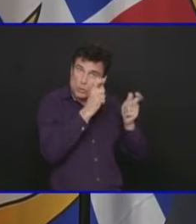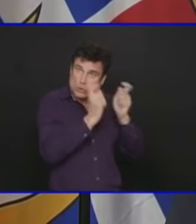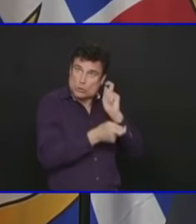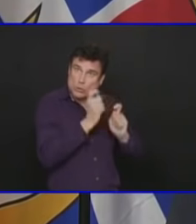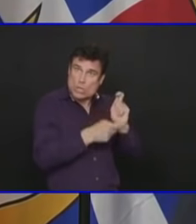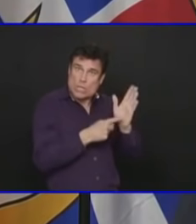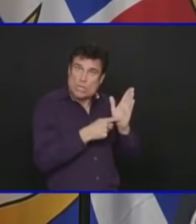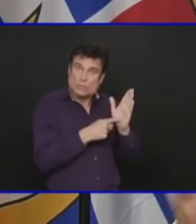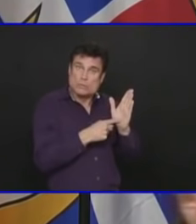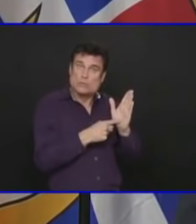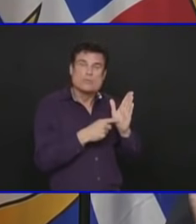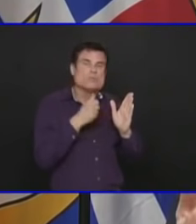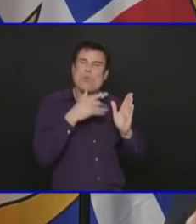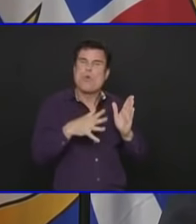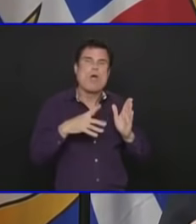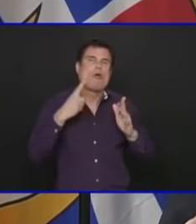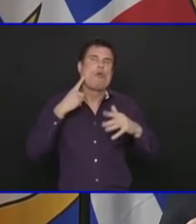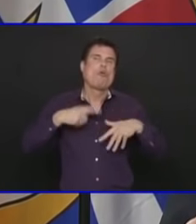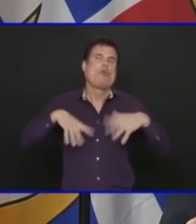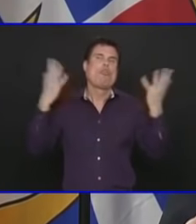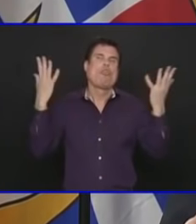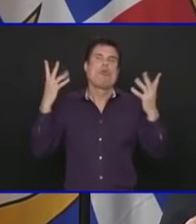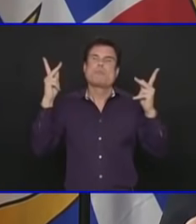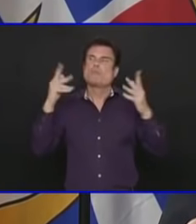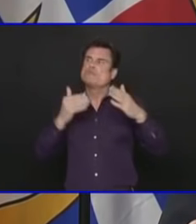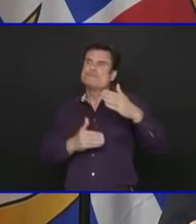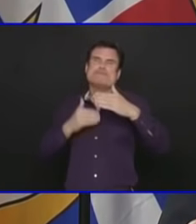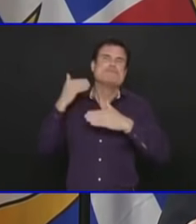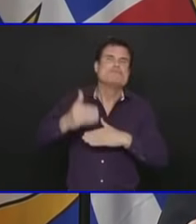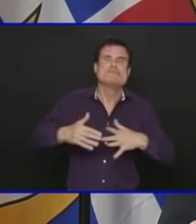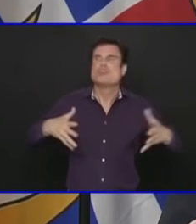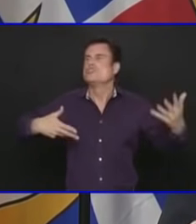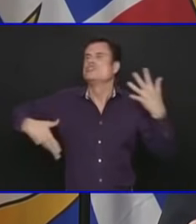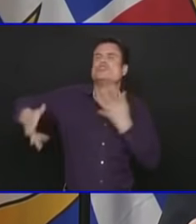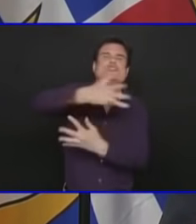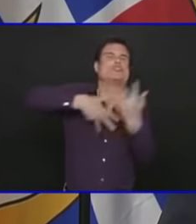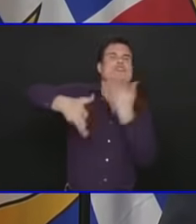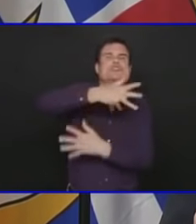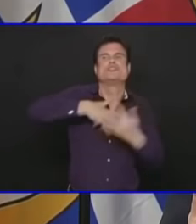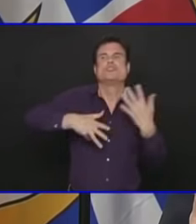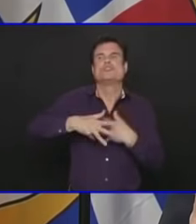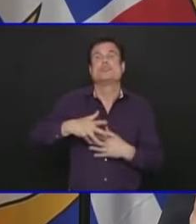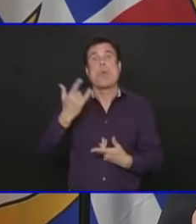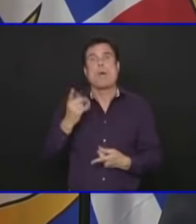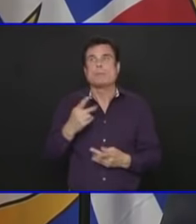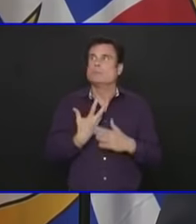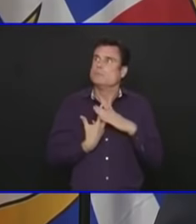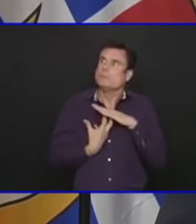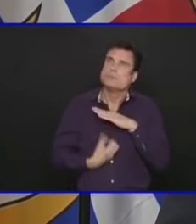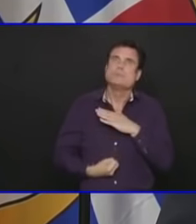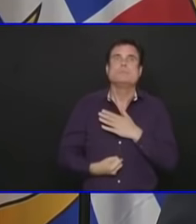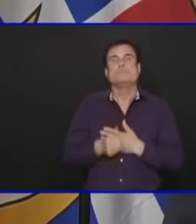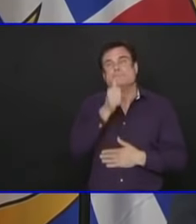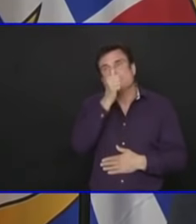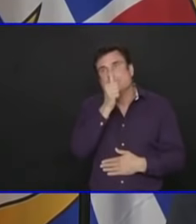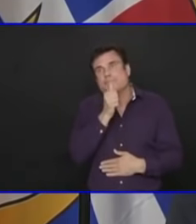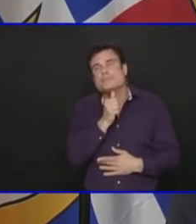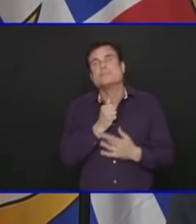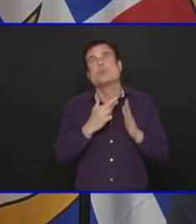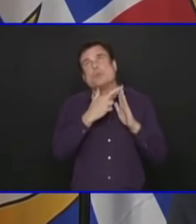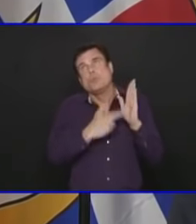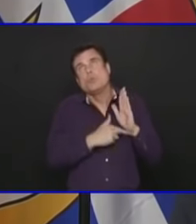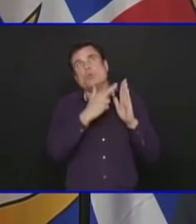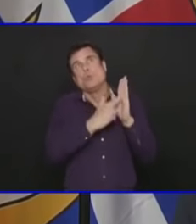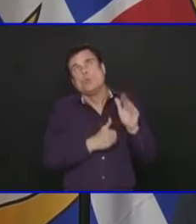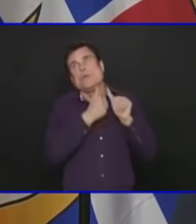world, and people know what we need to do. It's hard, and it's been hard on us all collectively to be where